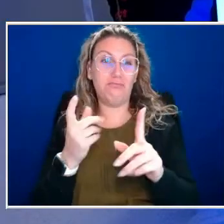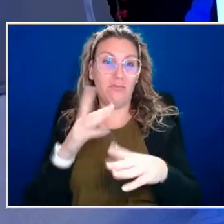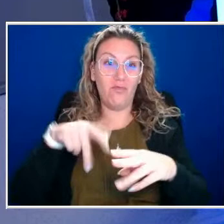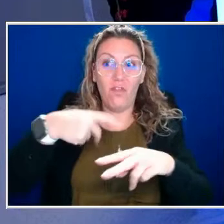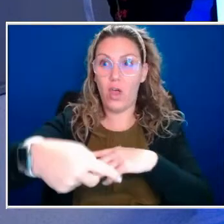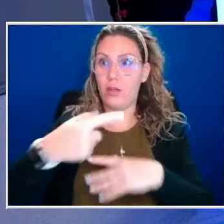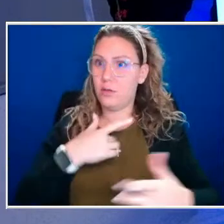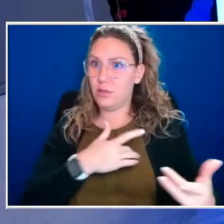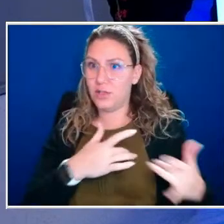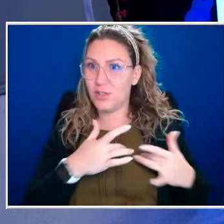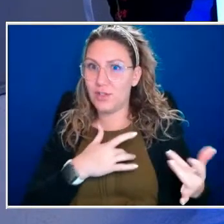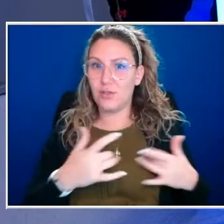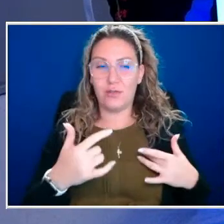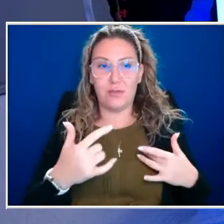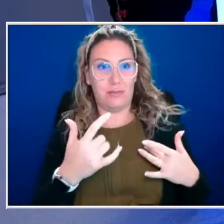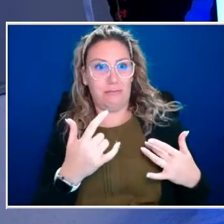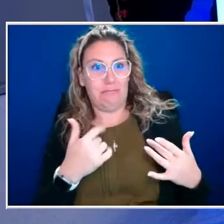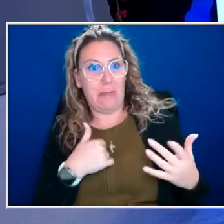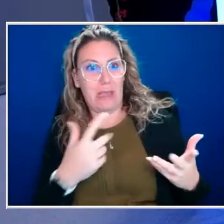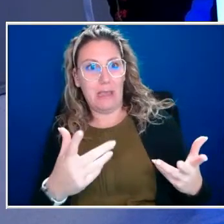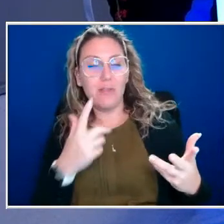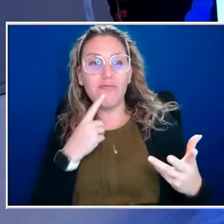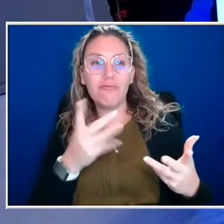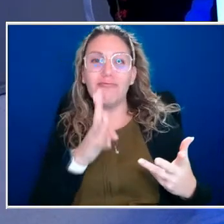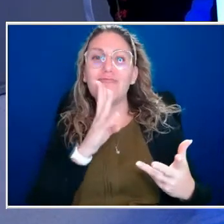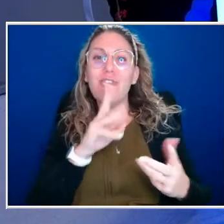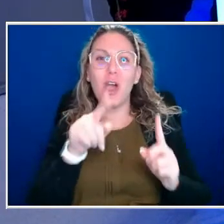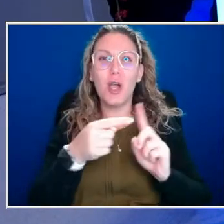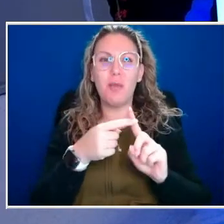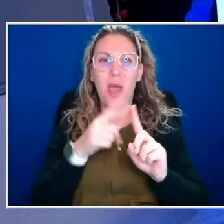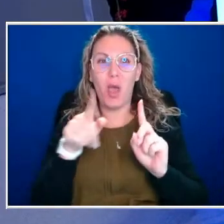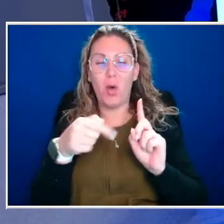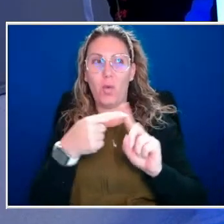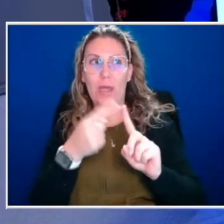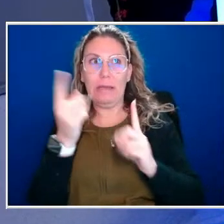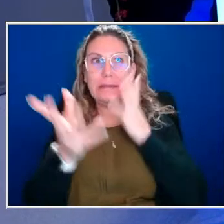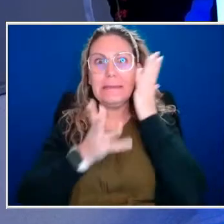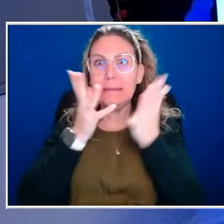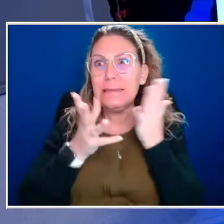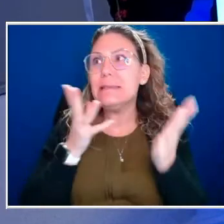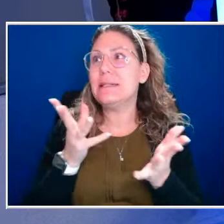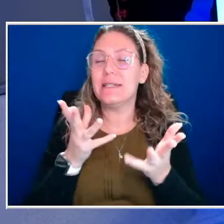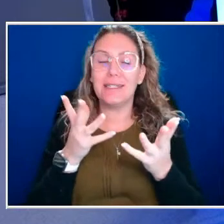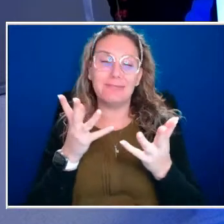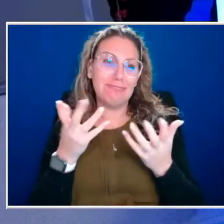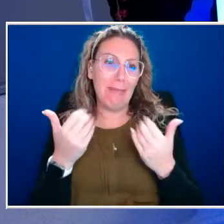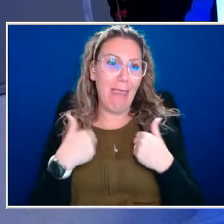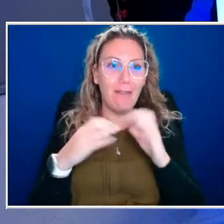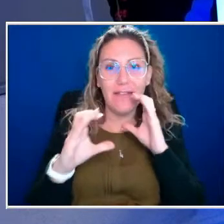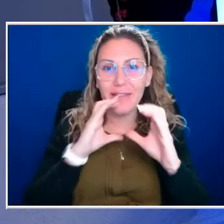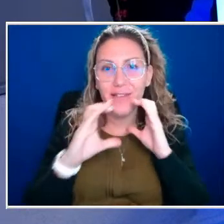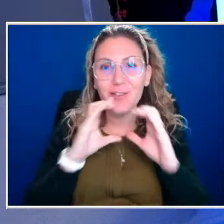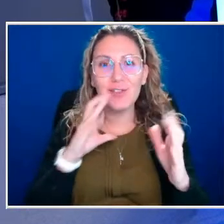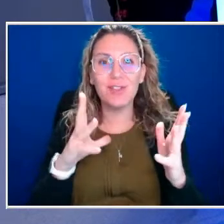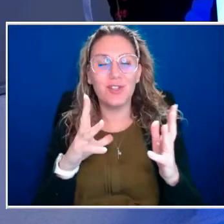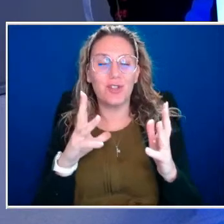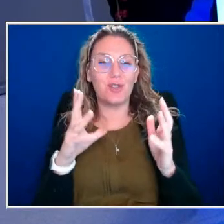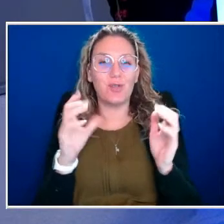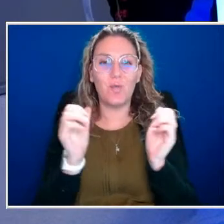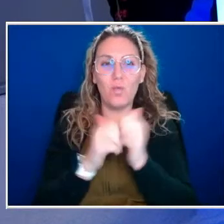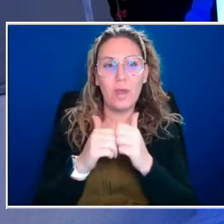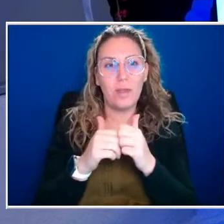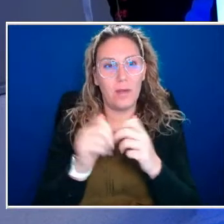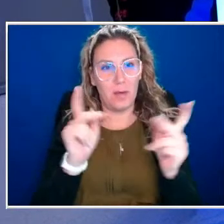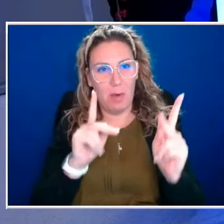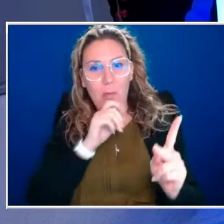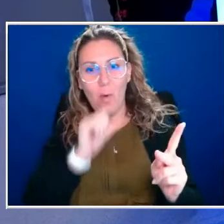that bruised ego, and a lot of people, and we've talked about this, having those conversations with our our aging populations, because they've got this life figured